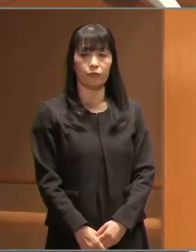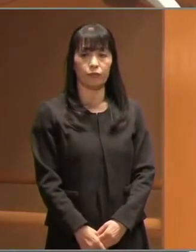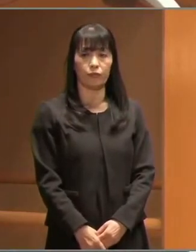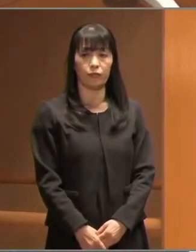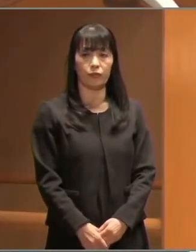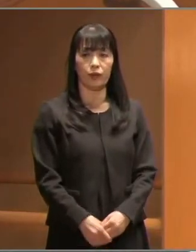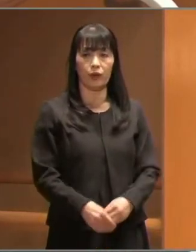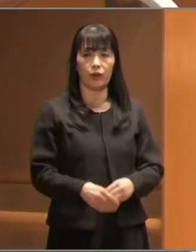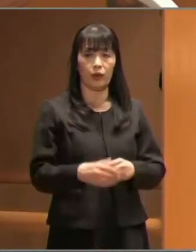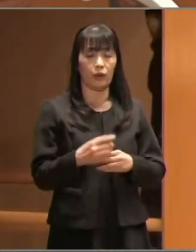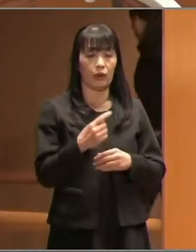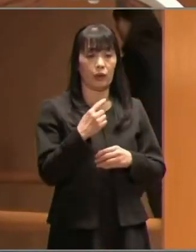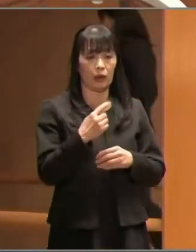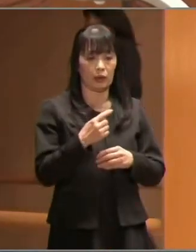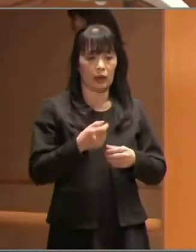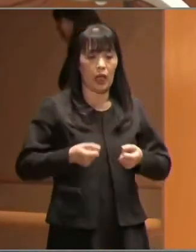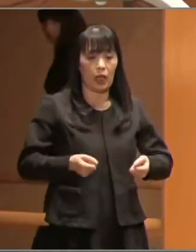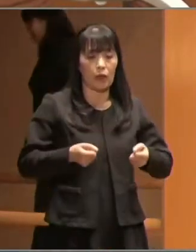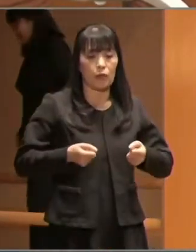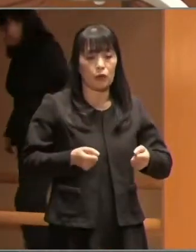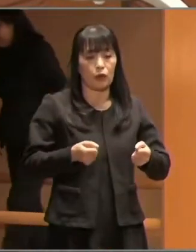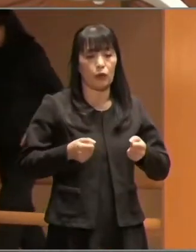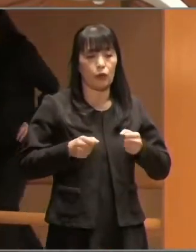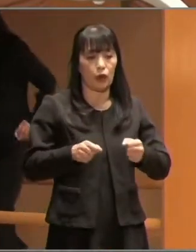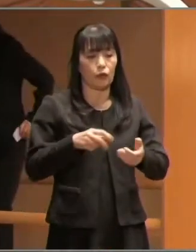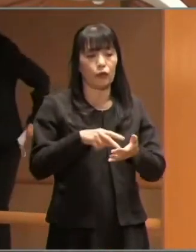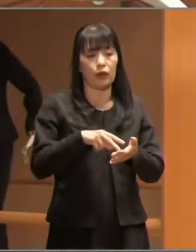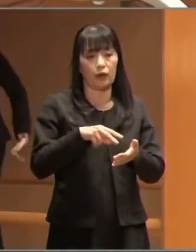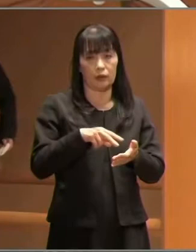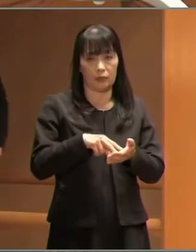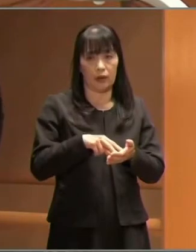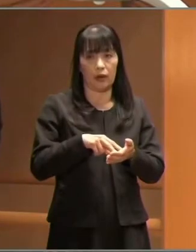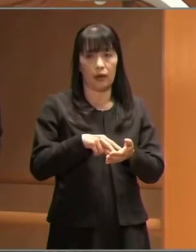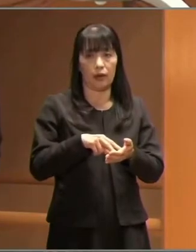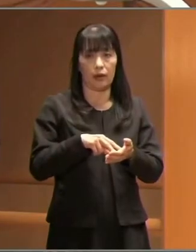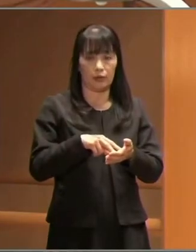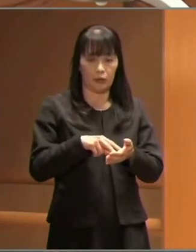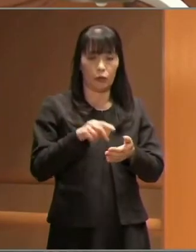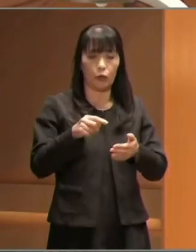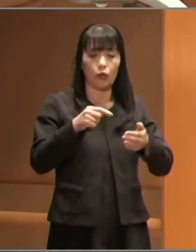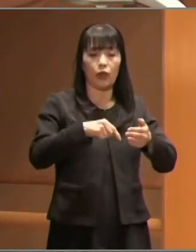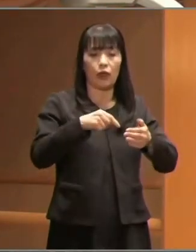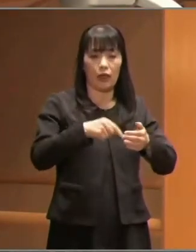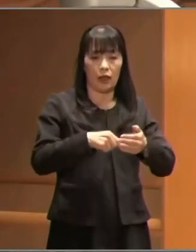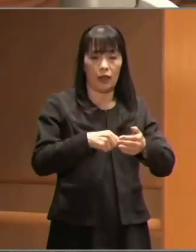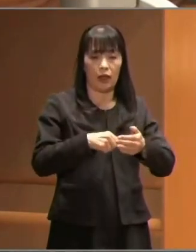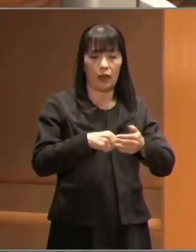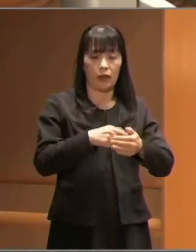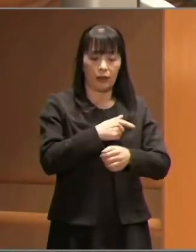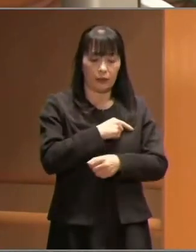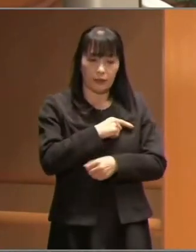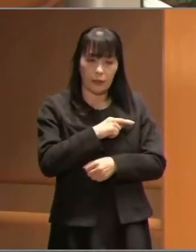the papers. And I'm a paper maker, and